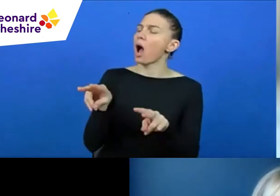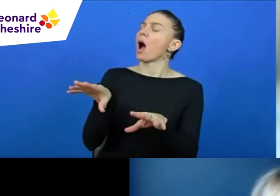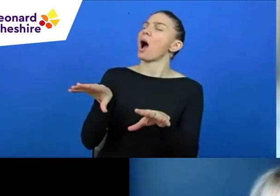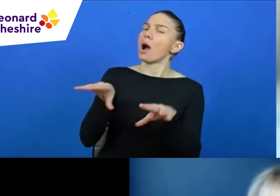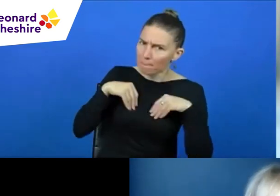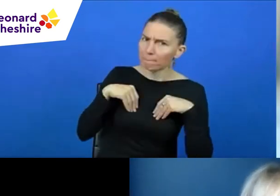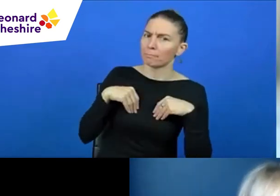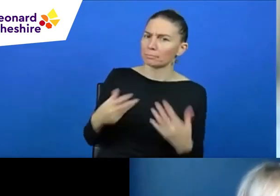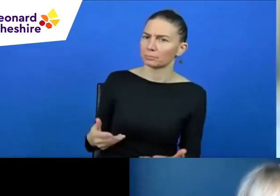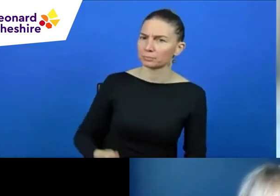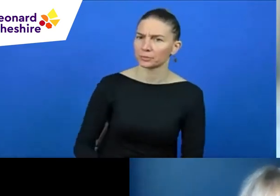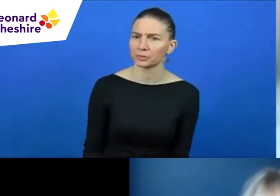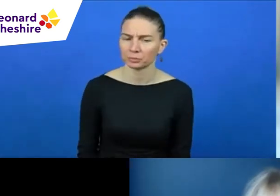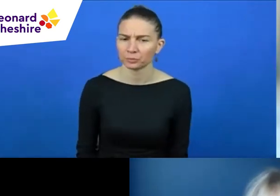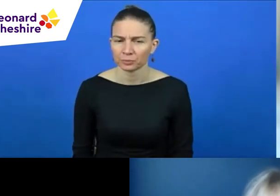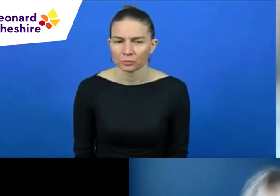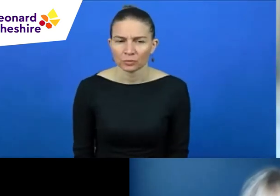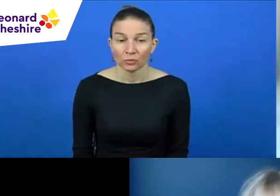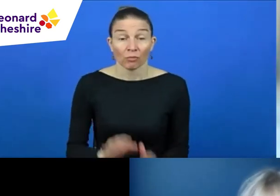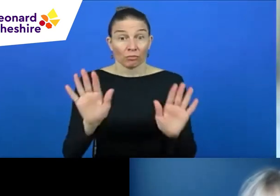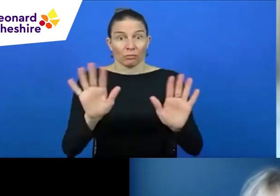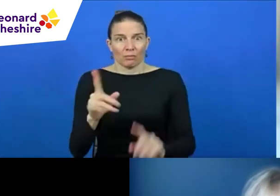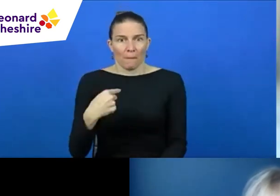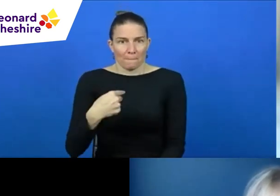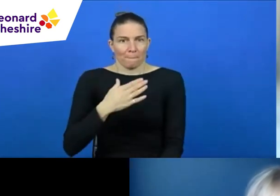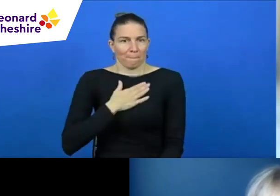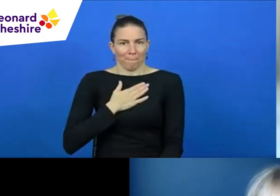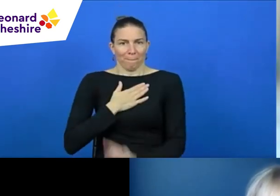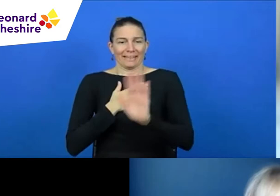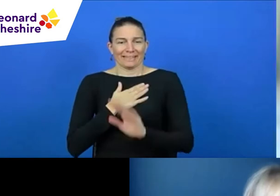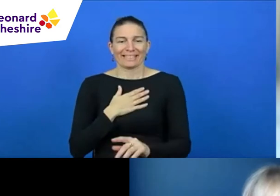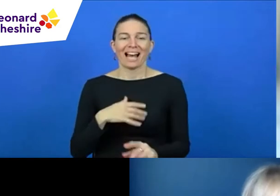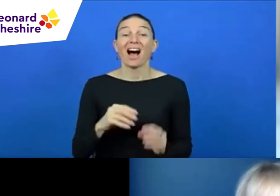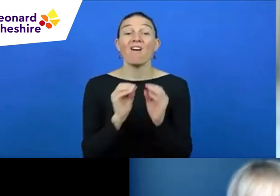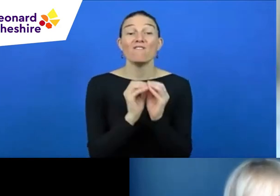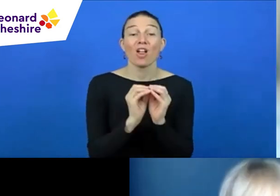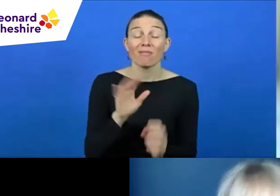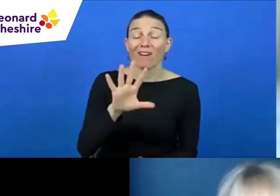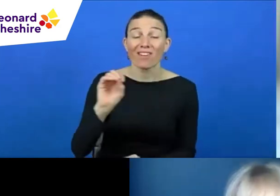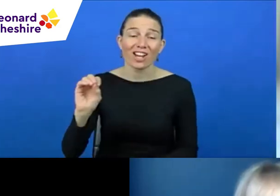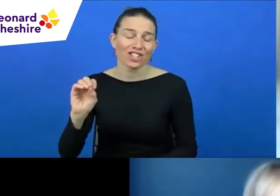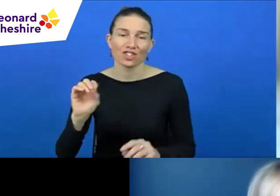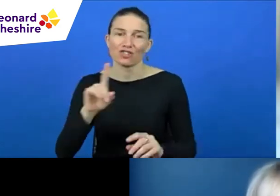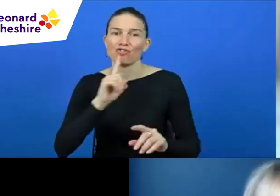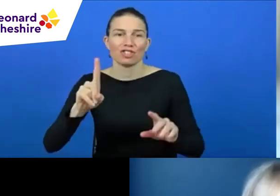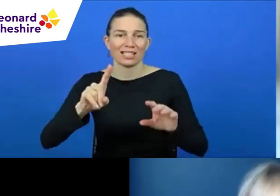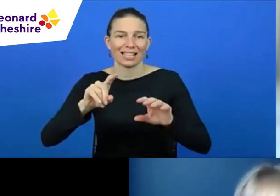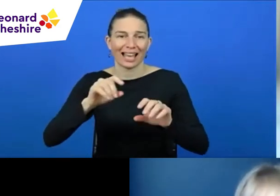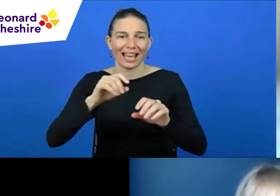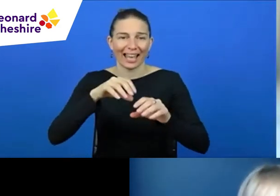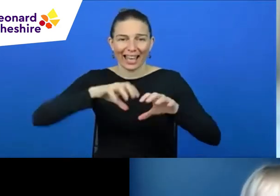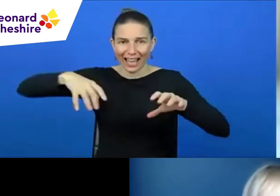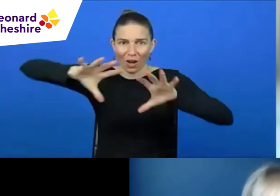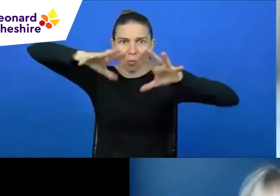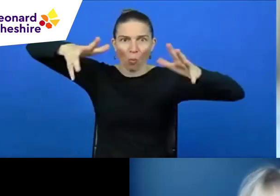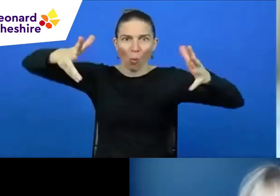of all, it's not mine. We all did this together. I just want to be really clear. The Valuable 500 is like this incredible ecosystem spread out around the world. We